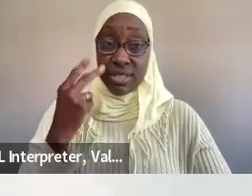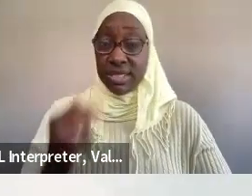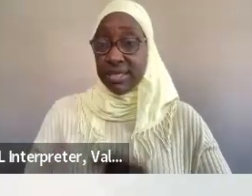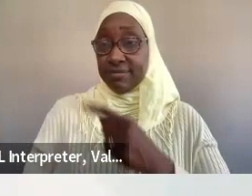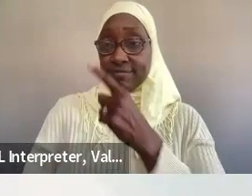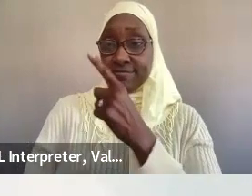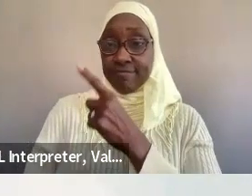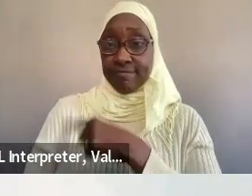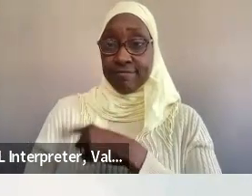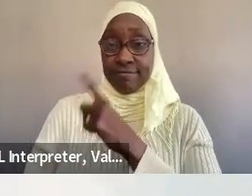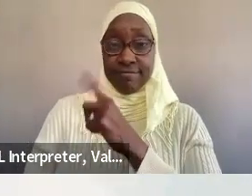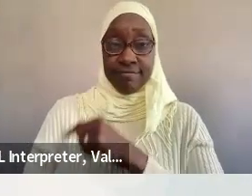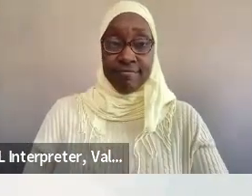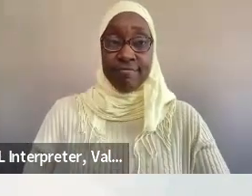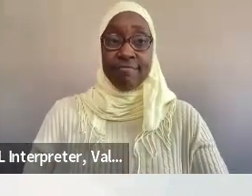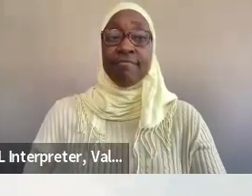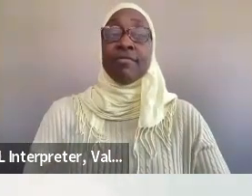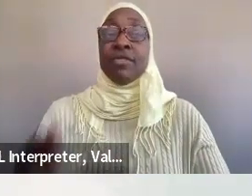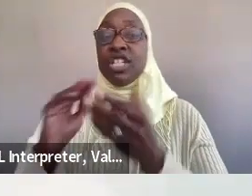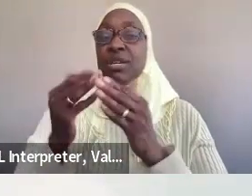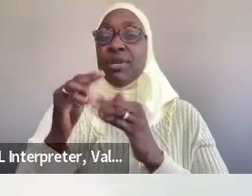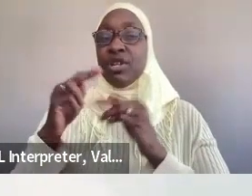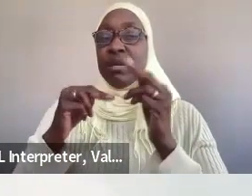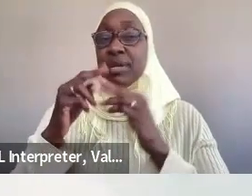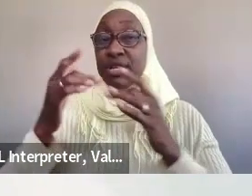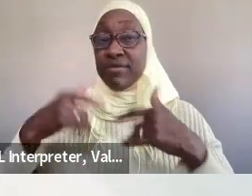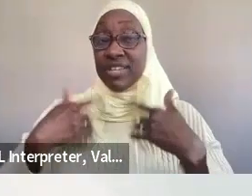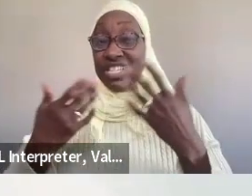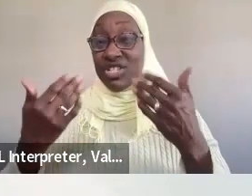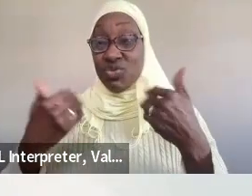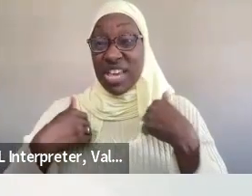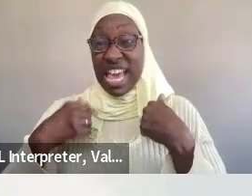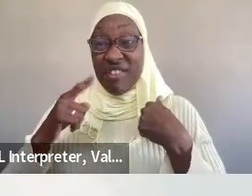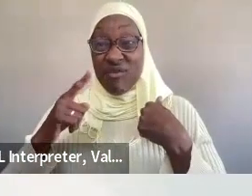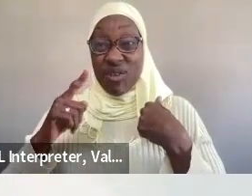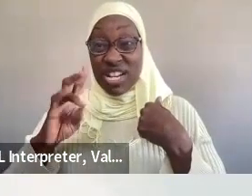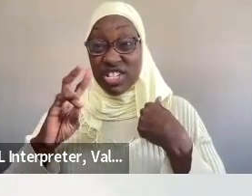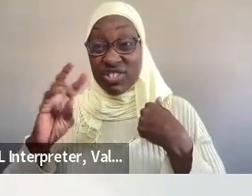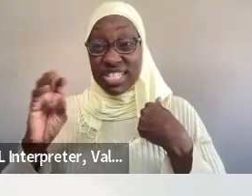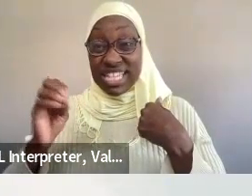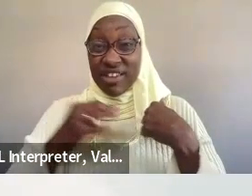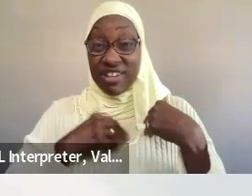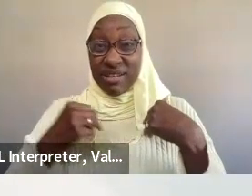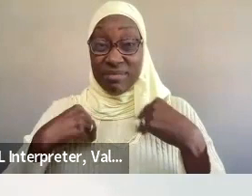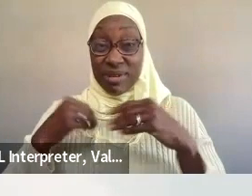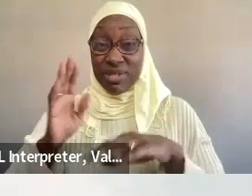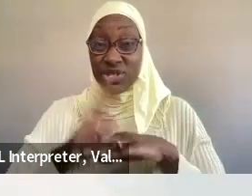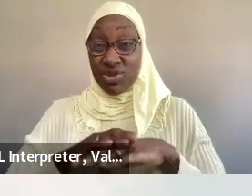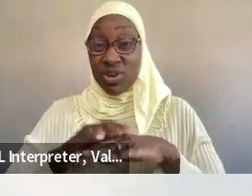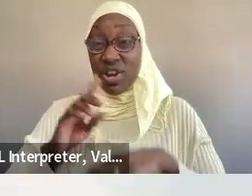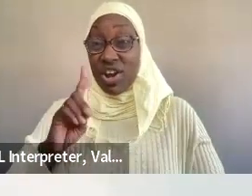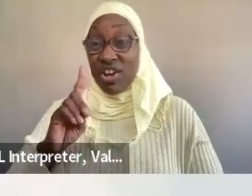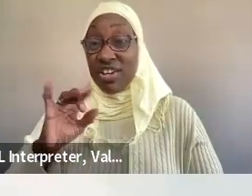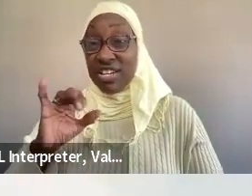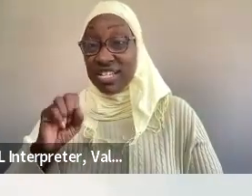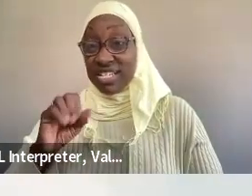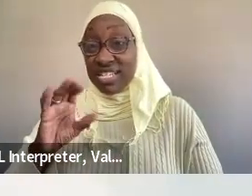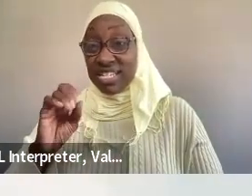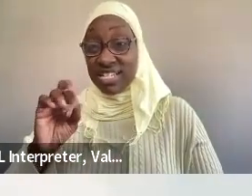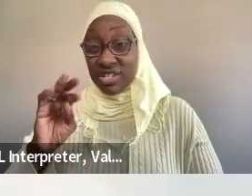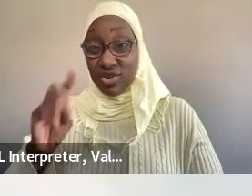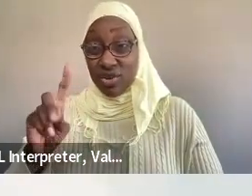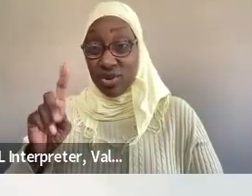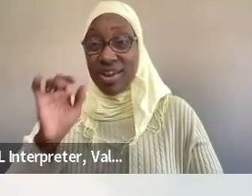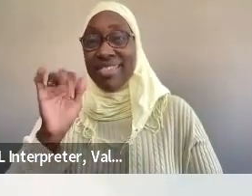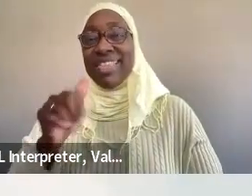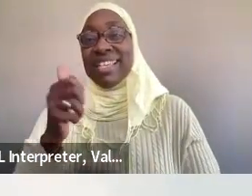quickly highlight first that we now have 170 plus members on our Discord, which is our primary platform that we use to kind of communicate